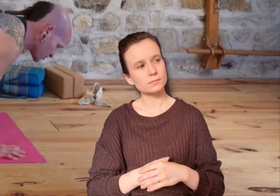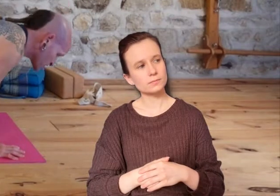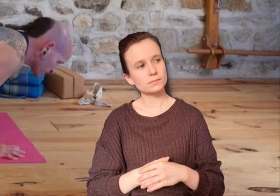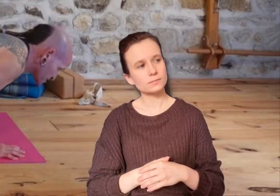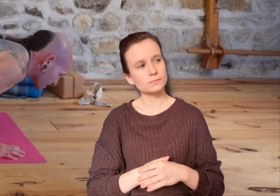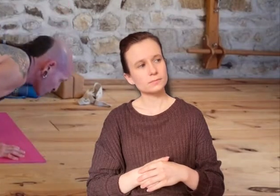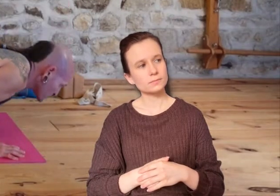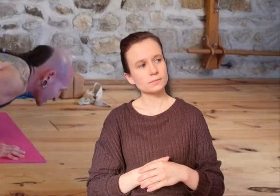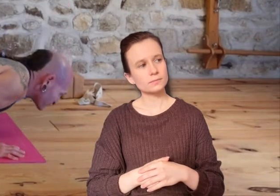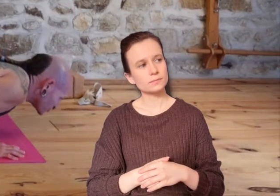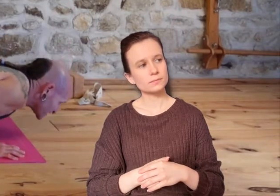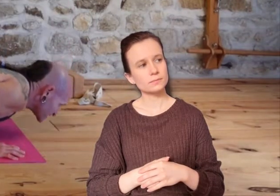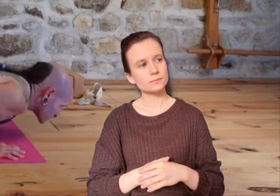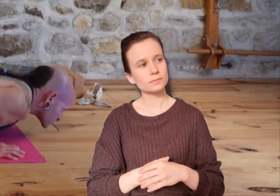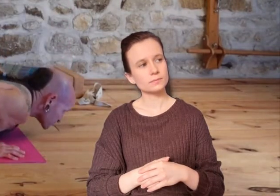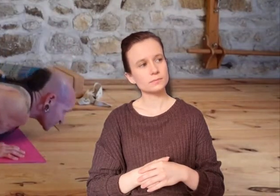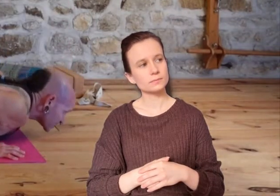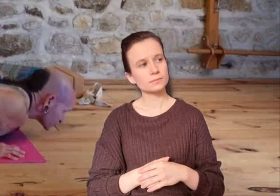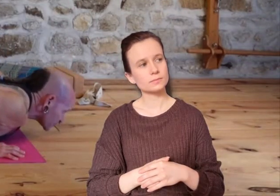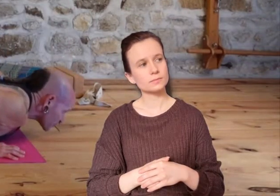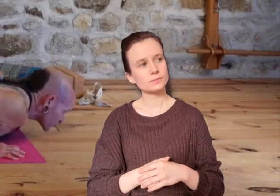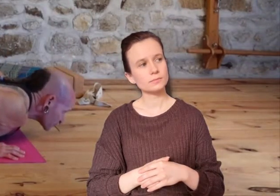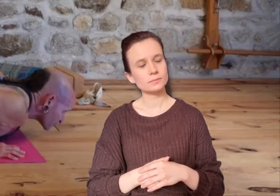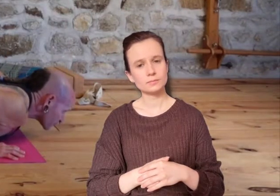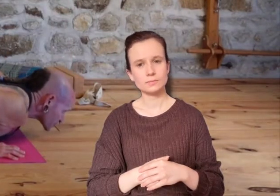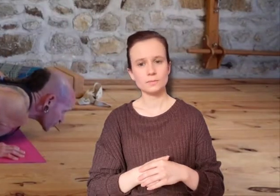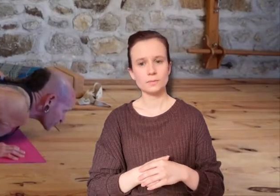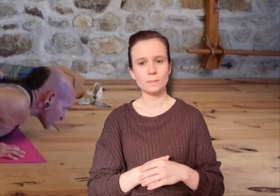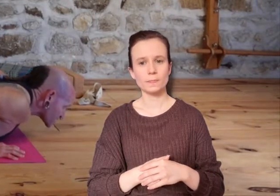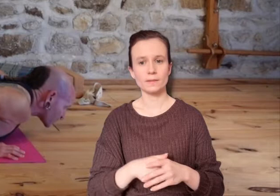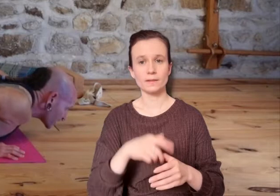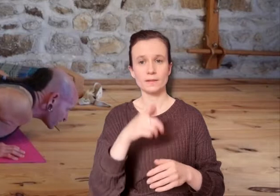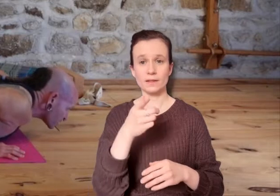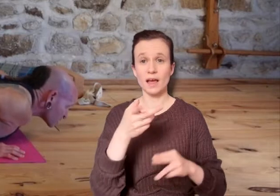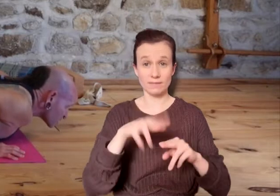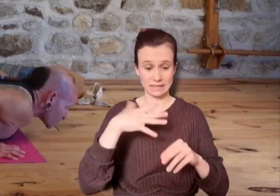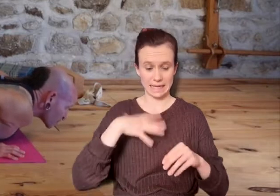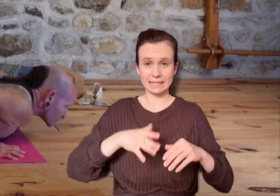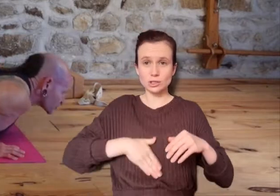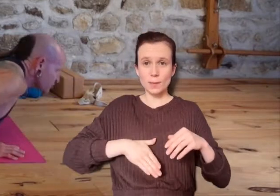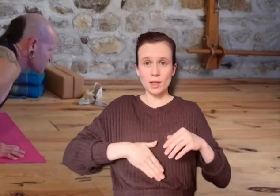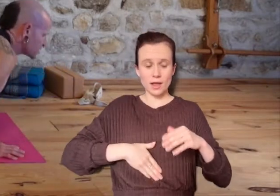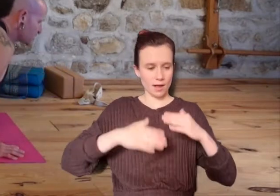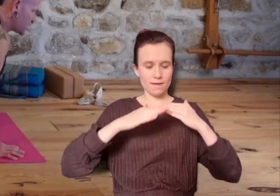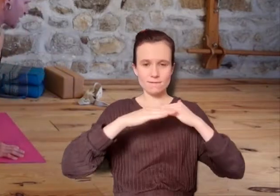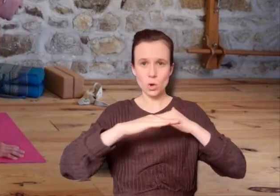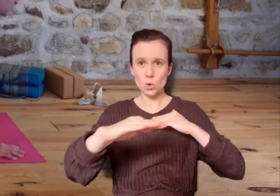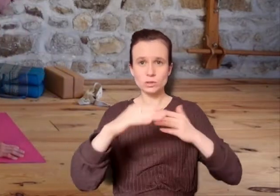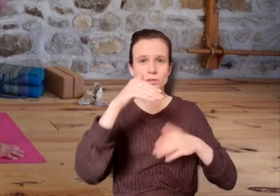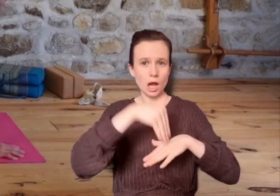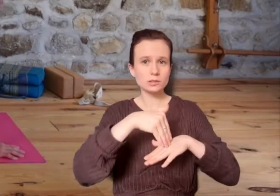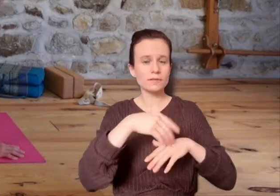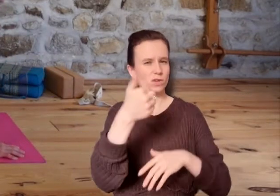Lowering yourself into that low plank. If you need to place your belly on the floor for strength, that's fine. Point the toes,